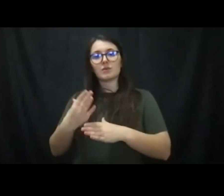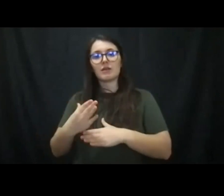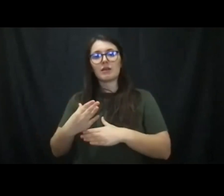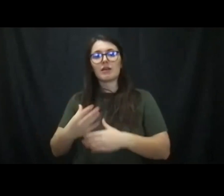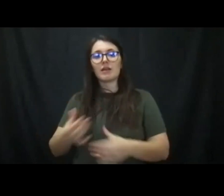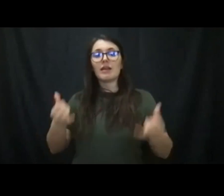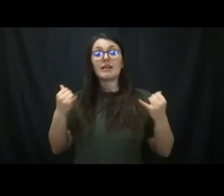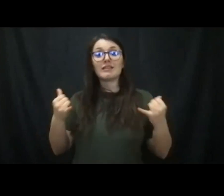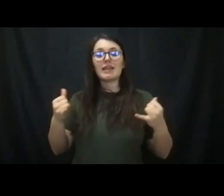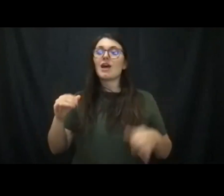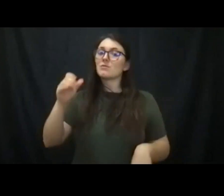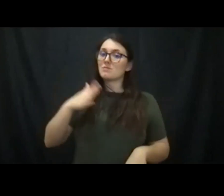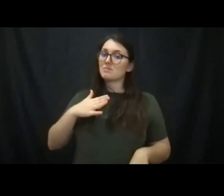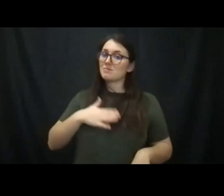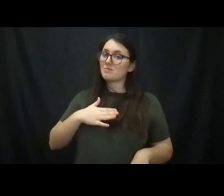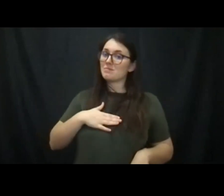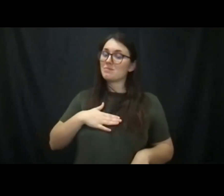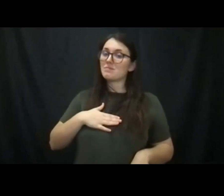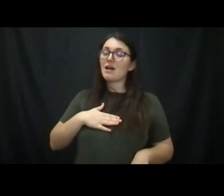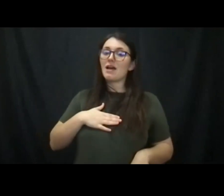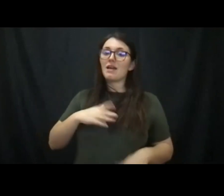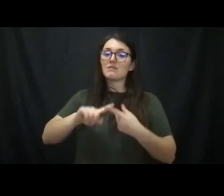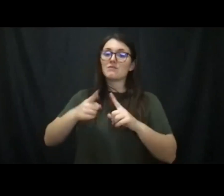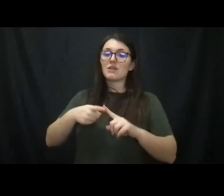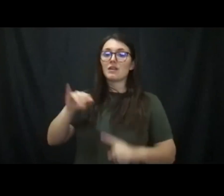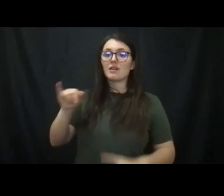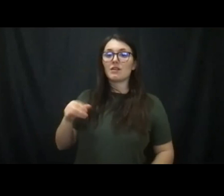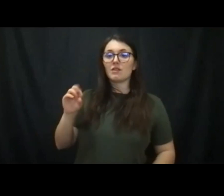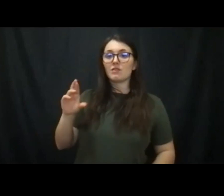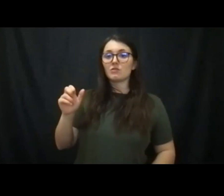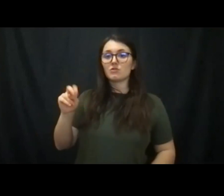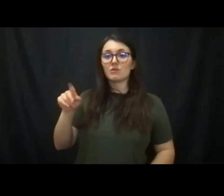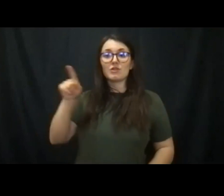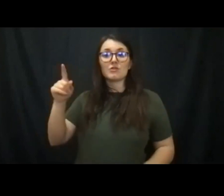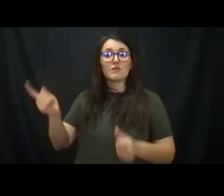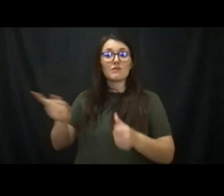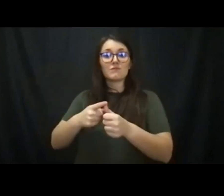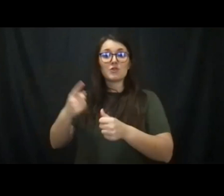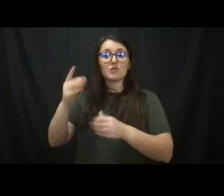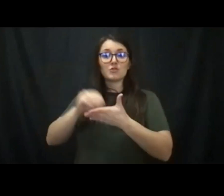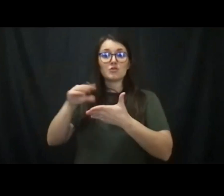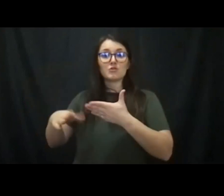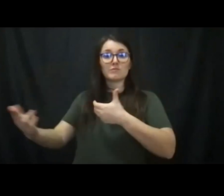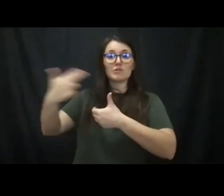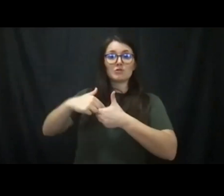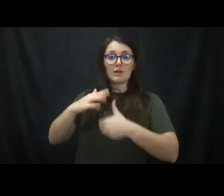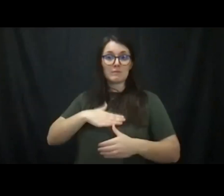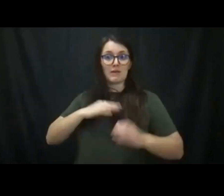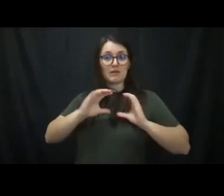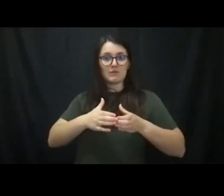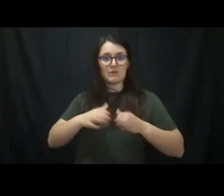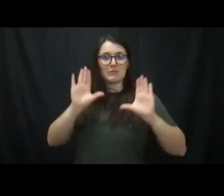girl Jordan. She was the first one who's joined my Zigazoo group. It was awesome to see your video. Thank you